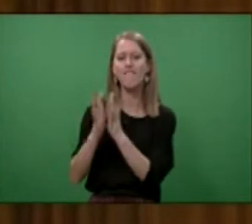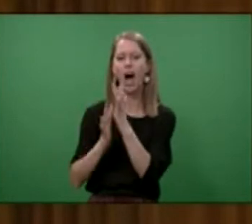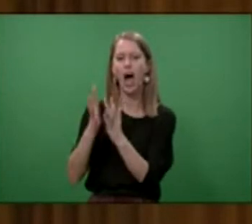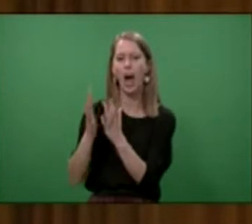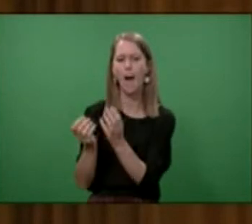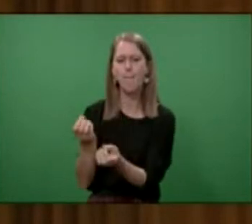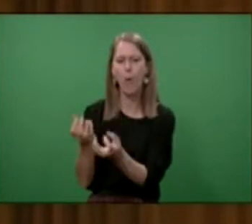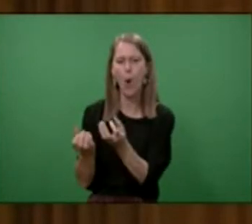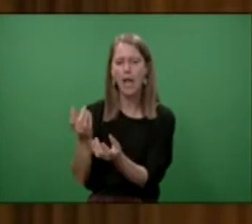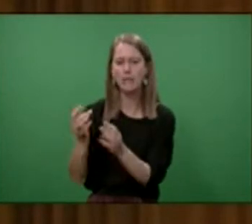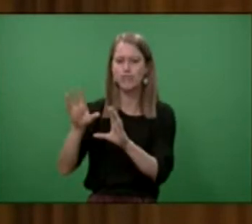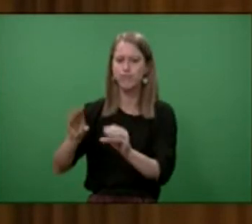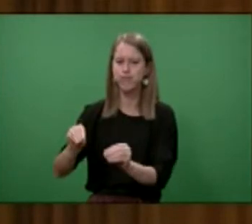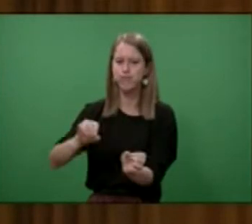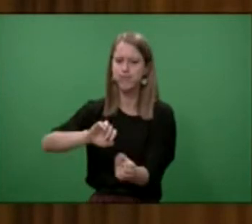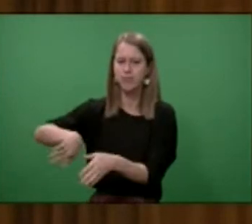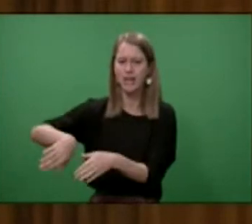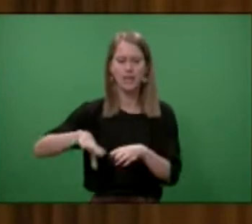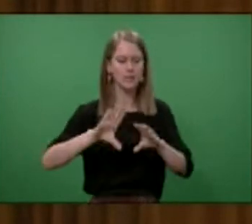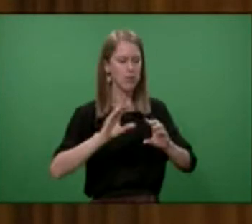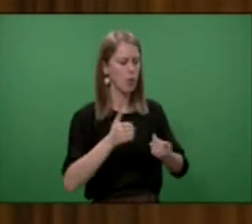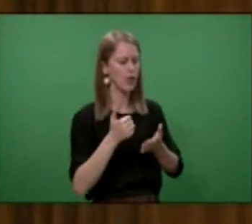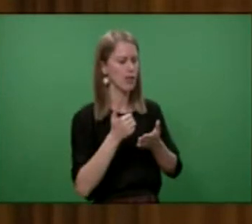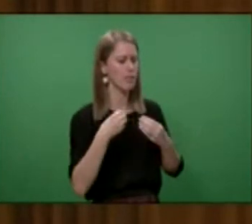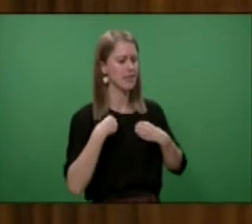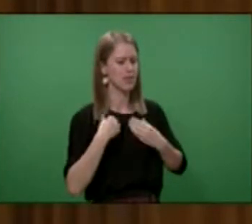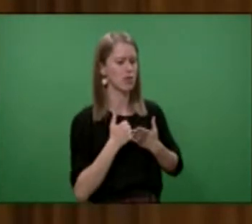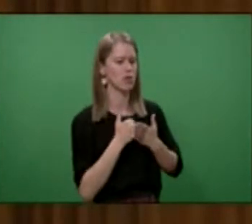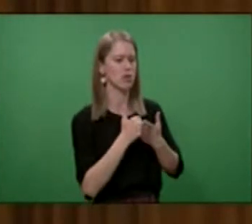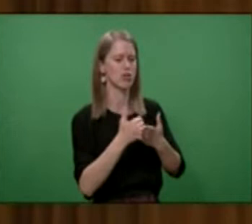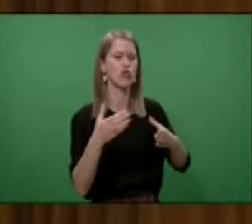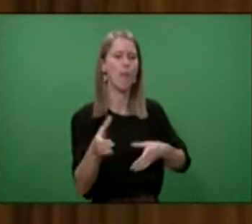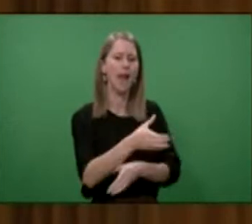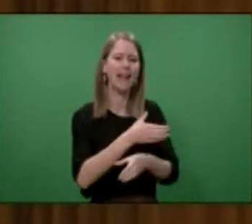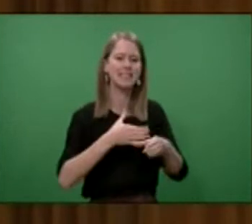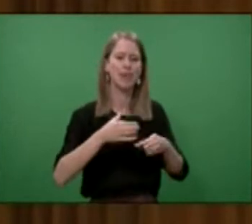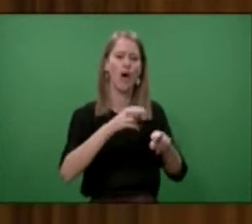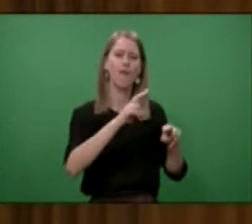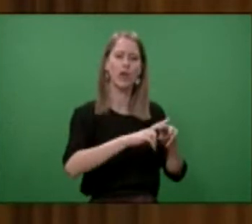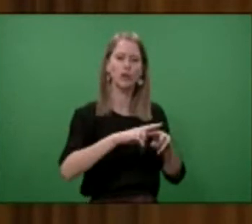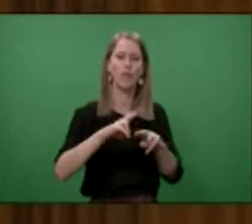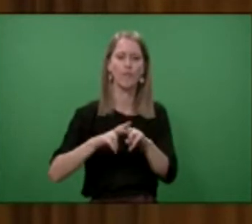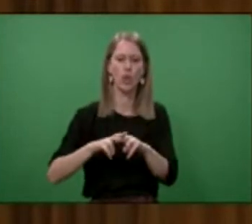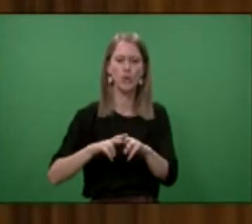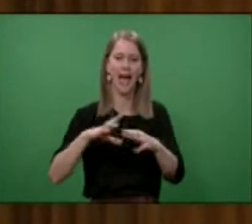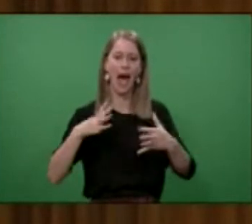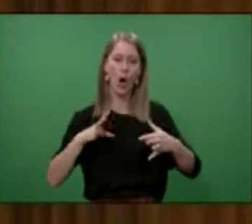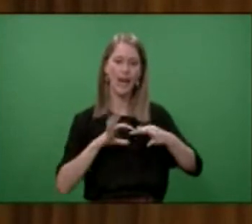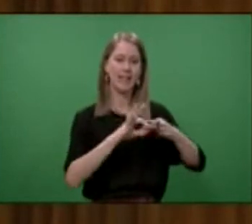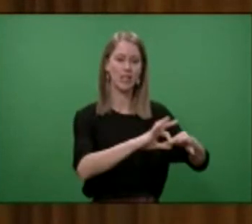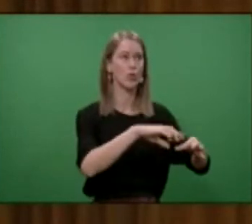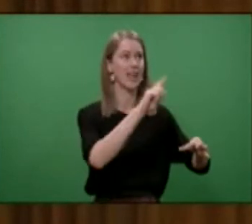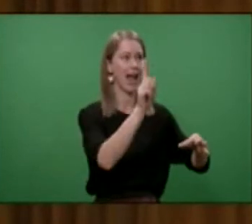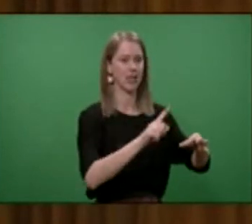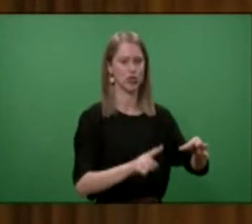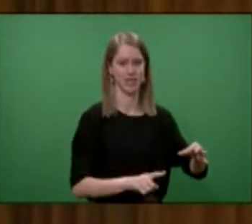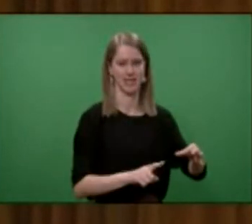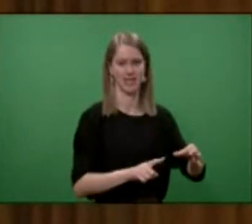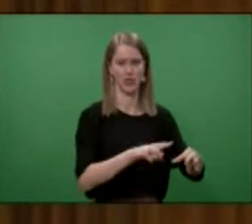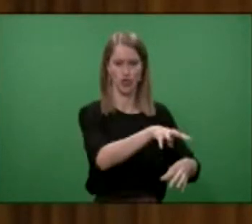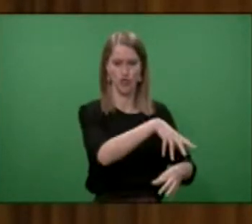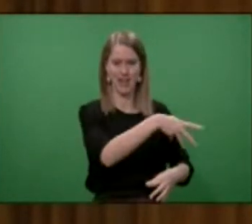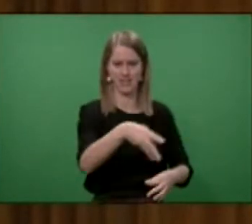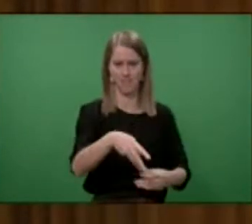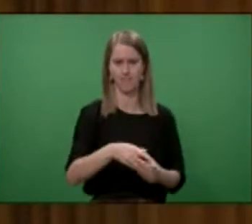supporting businesses to replace fossil fuels in industrial heat processes by connecting to the grid.